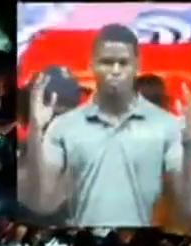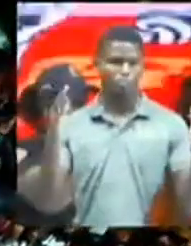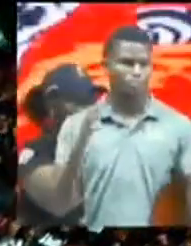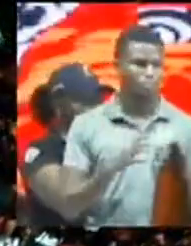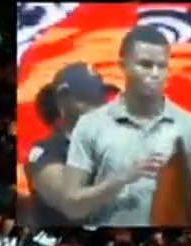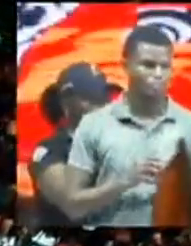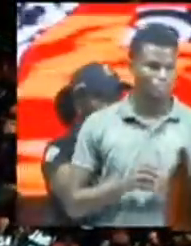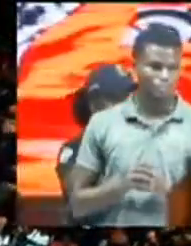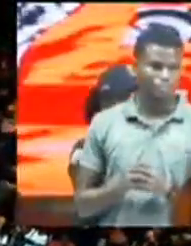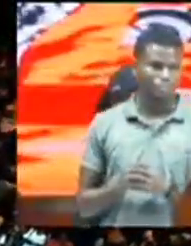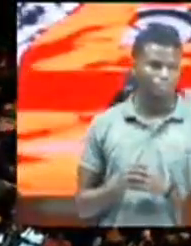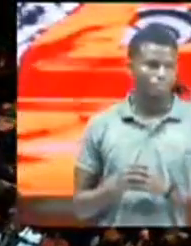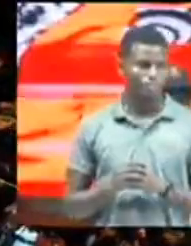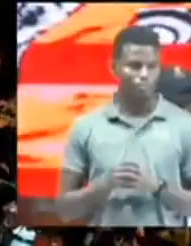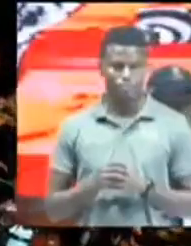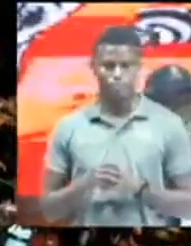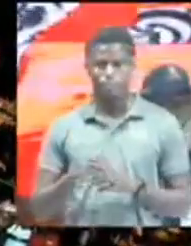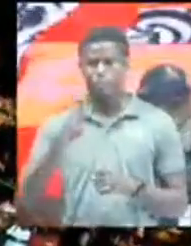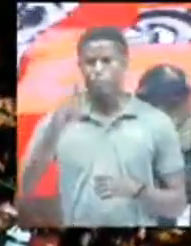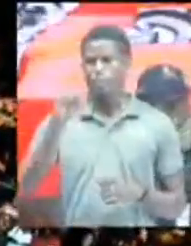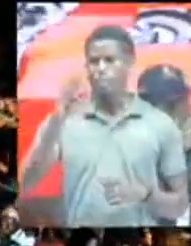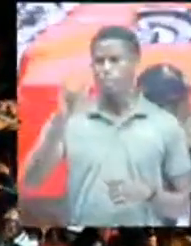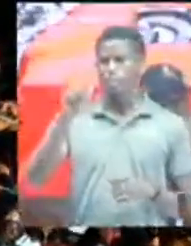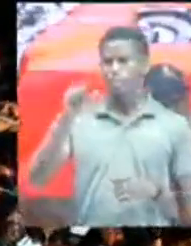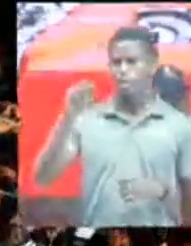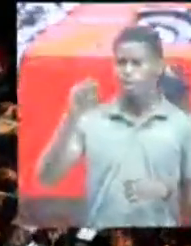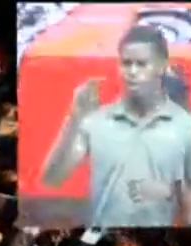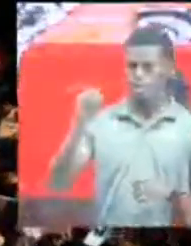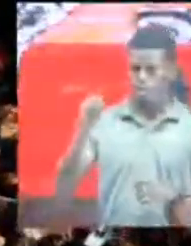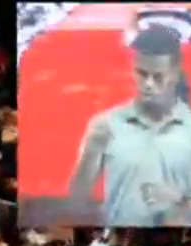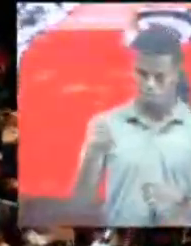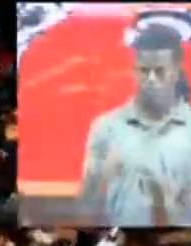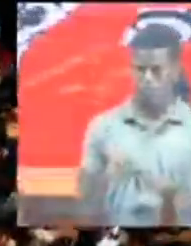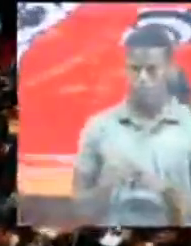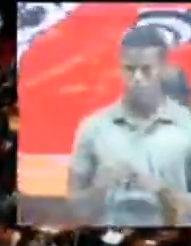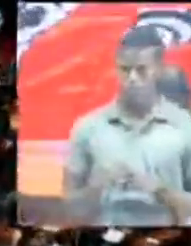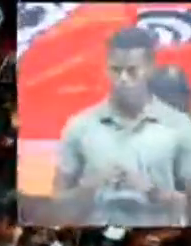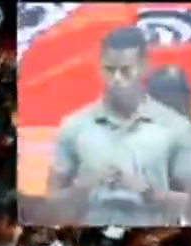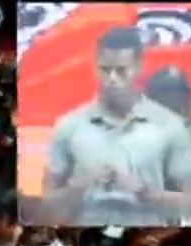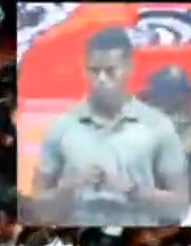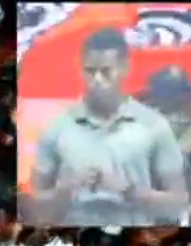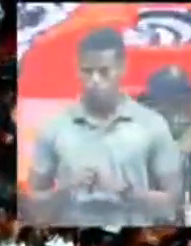Babylon, your throne, down, down,